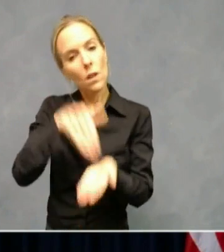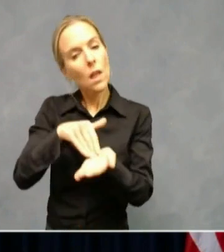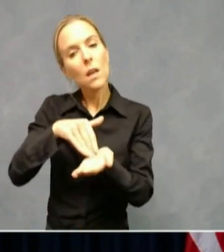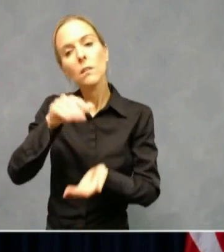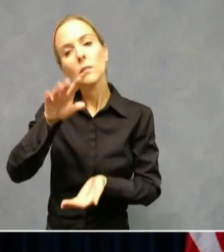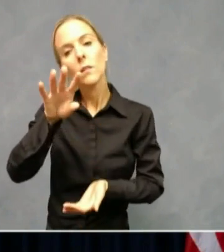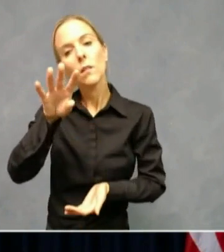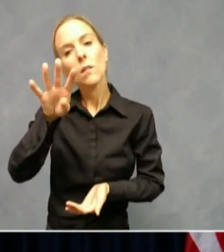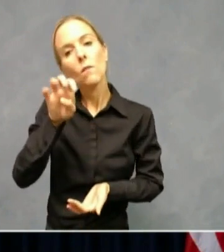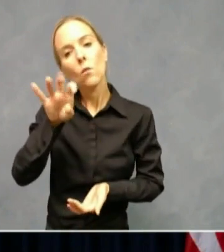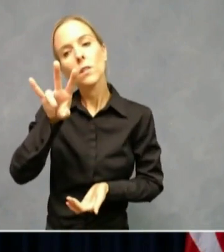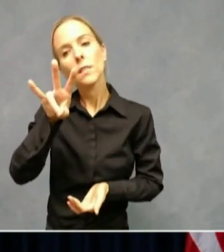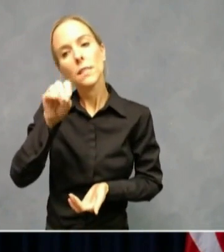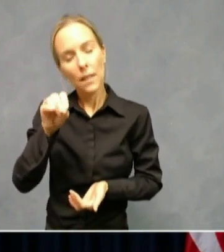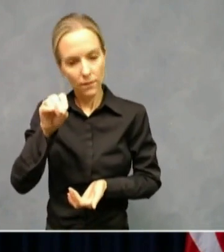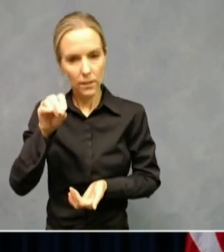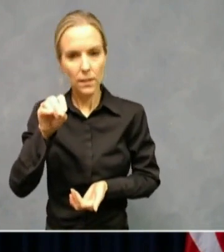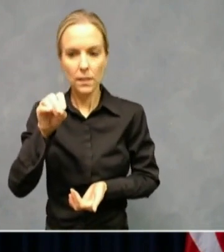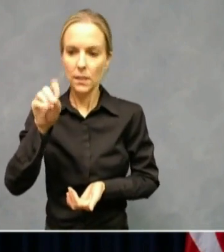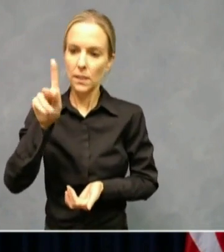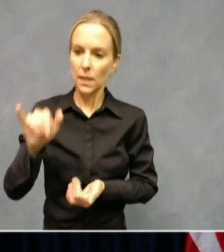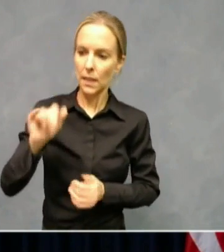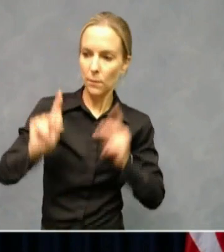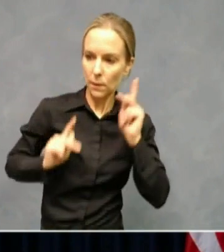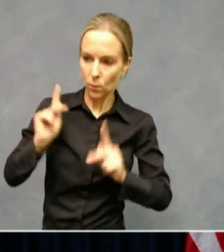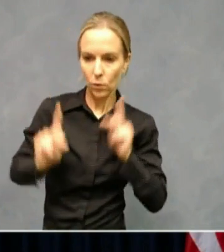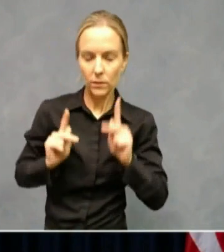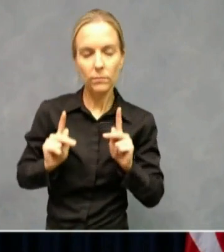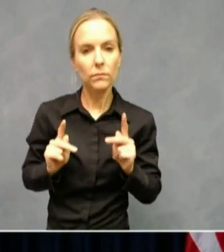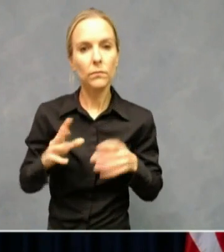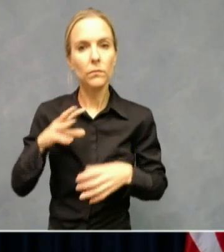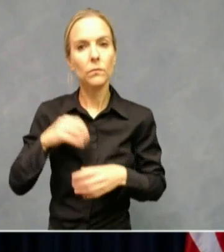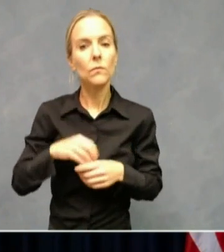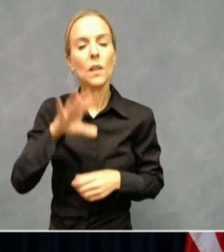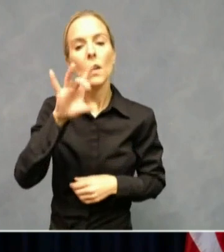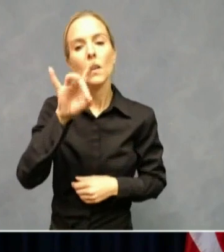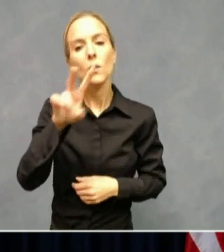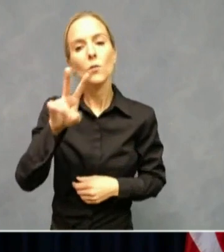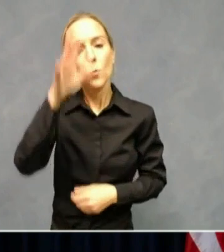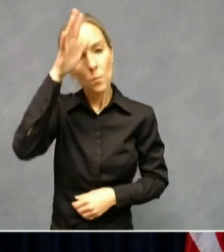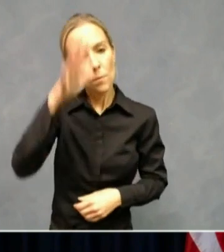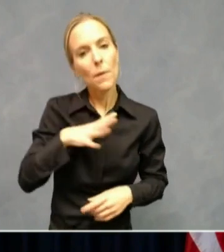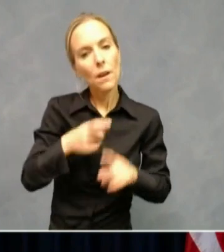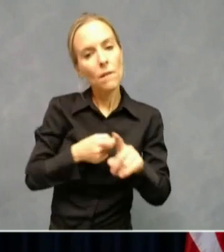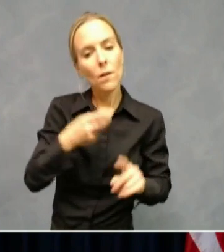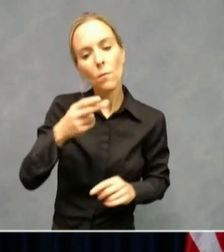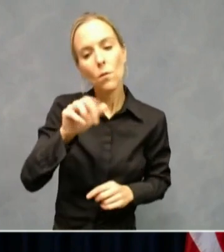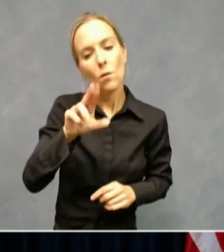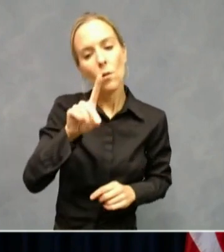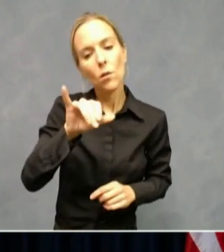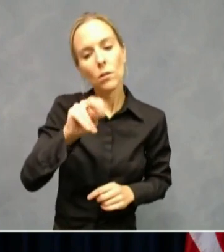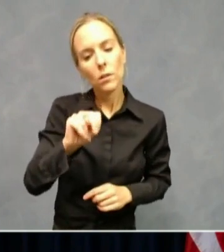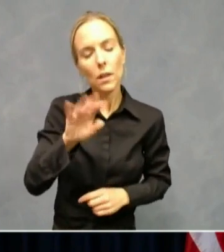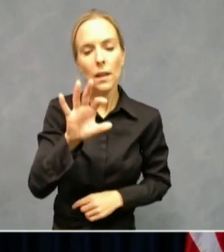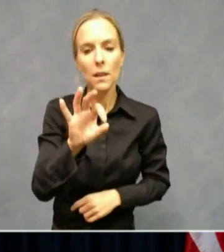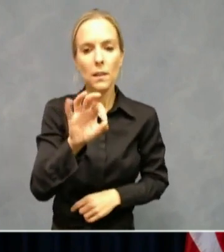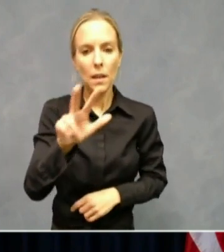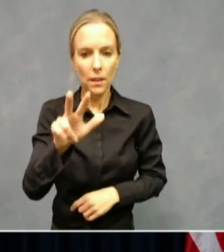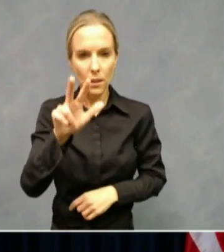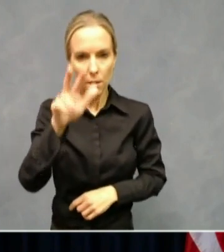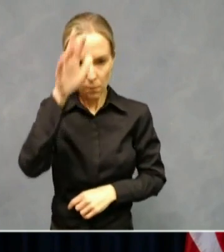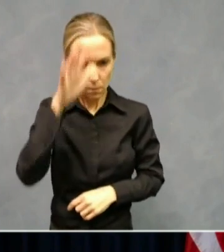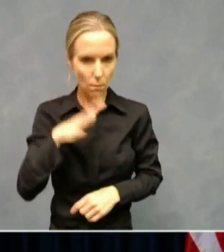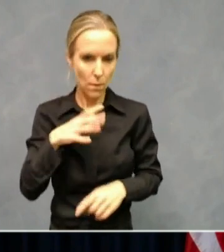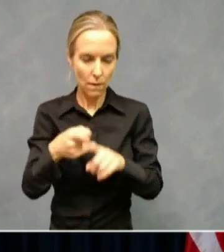1,470 Kentuckians. They include an 82-year-old man from Hardin County, a 93-year-old man from